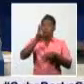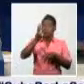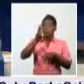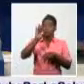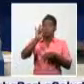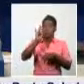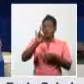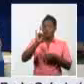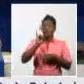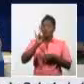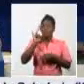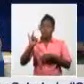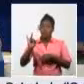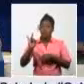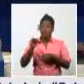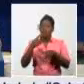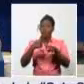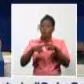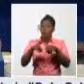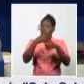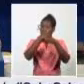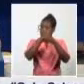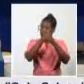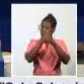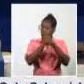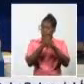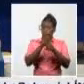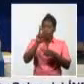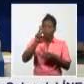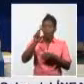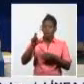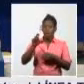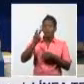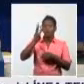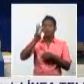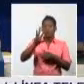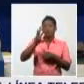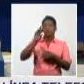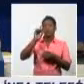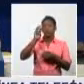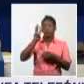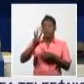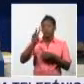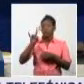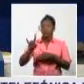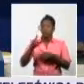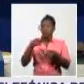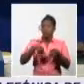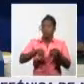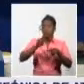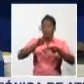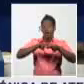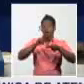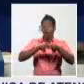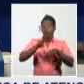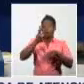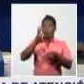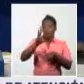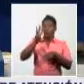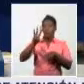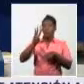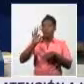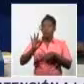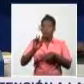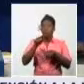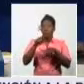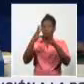383. At the Brothers Ameijeras Laboratory, 377. At Villa Clara Laboratory,